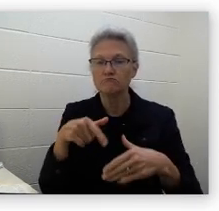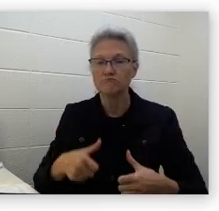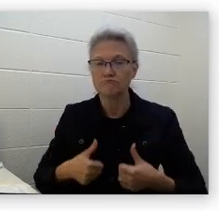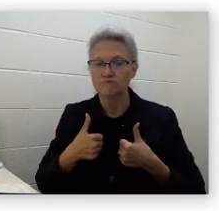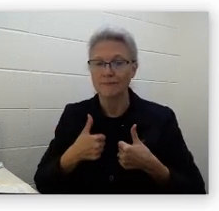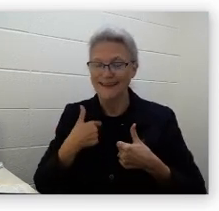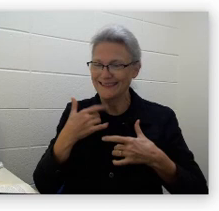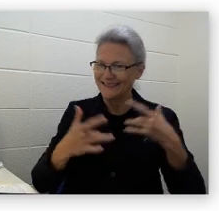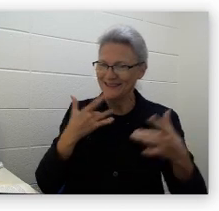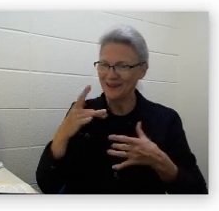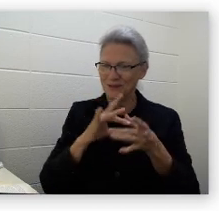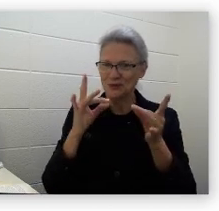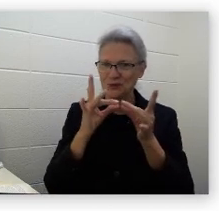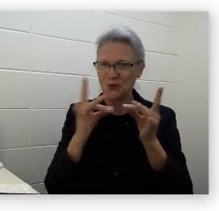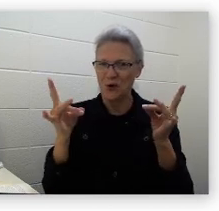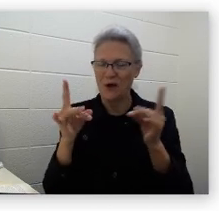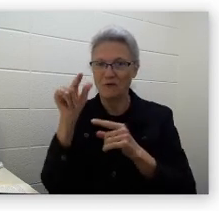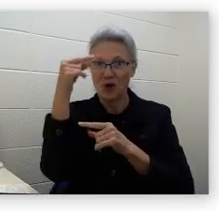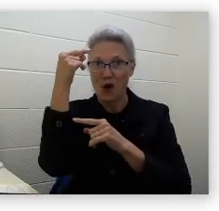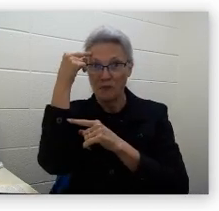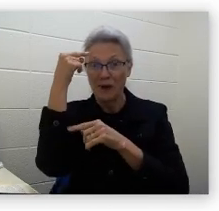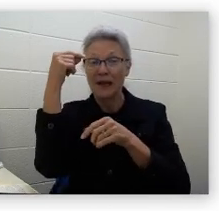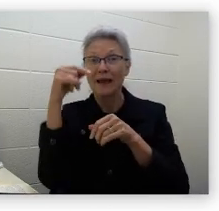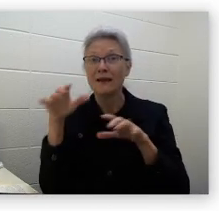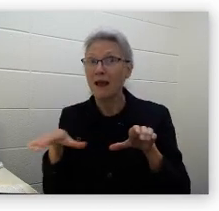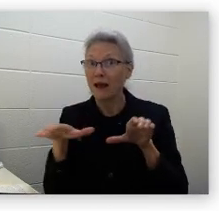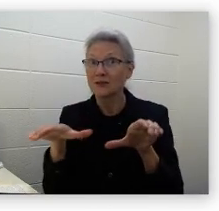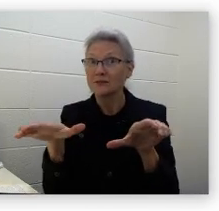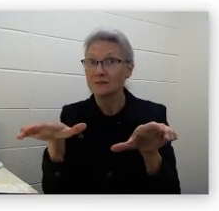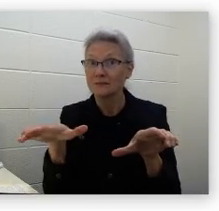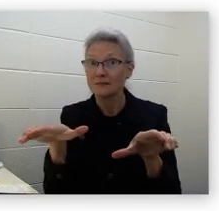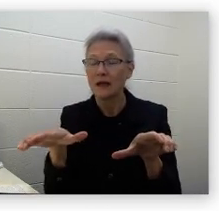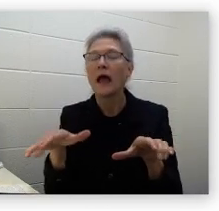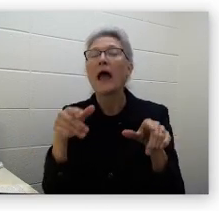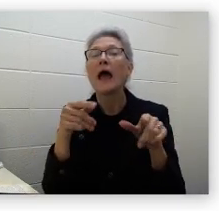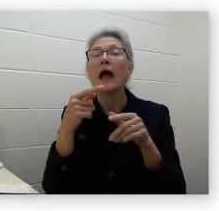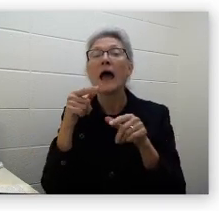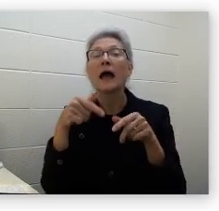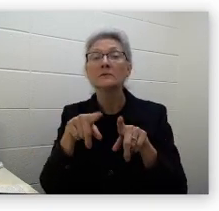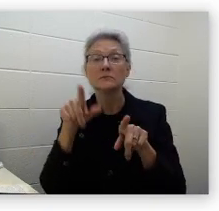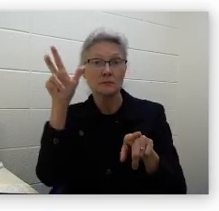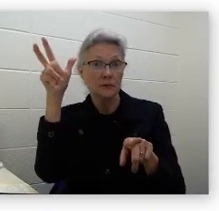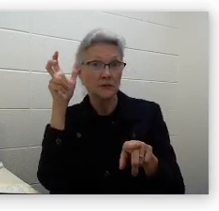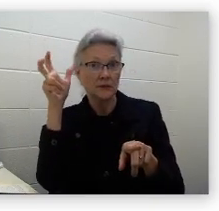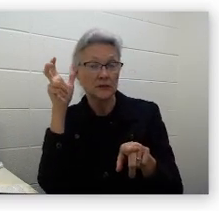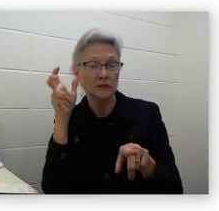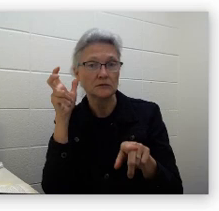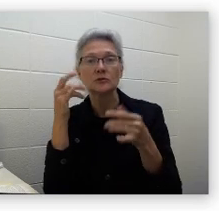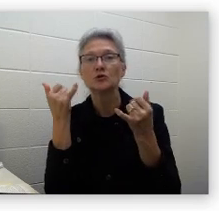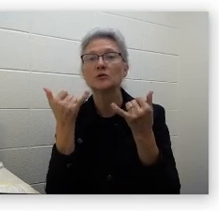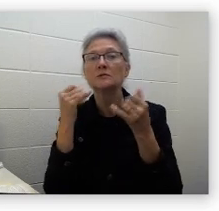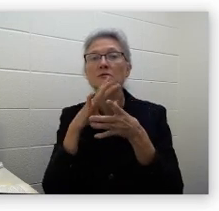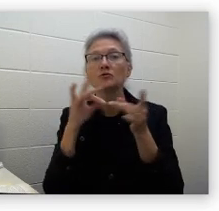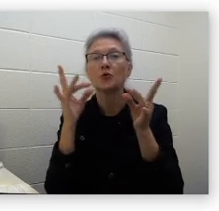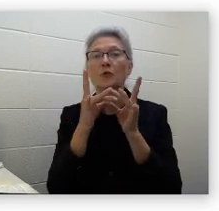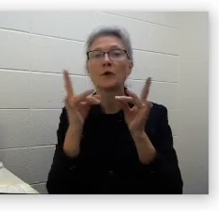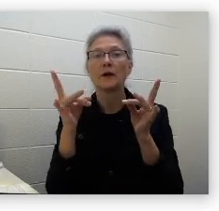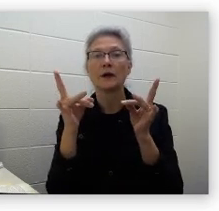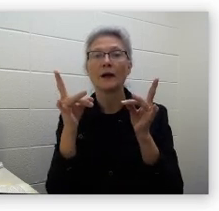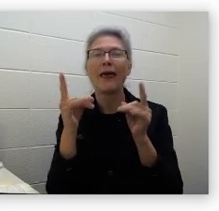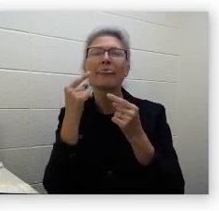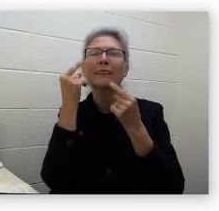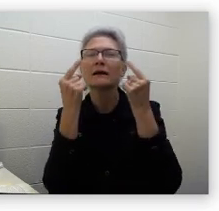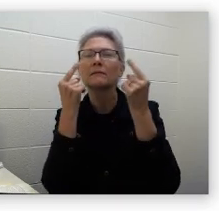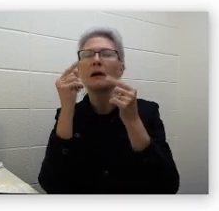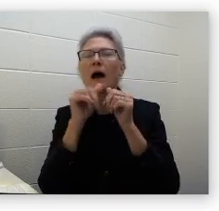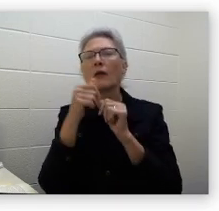super exciting story of government in action. So as you're listening to today's story, I want you to think